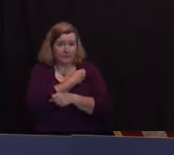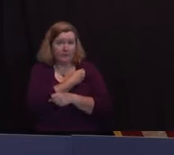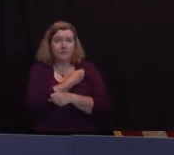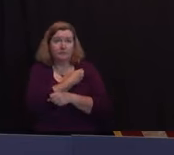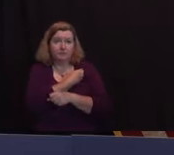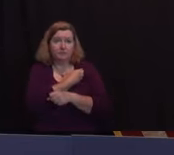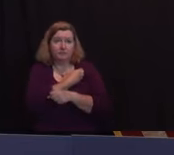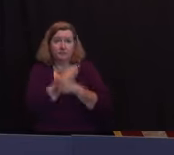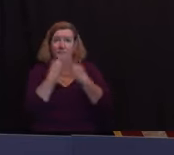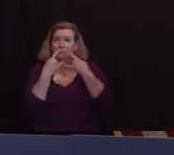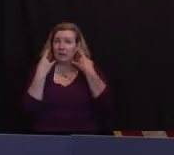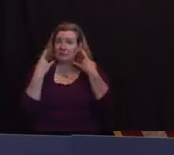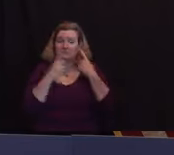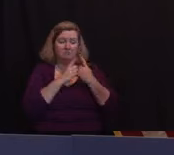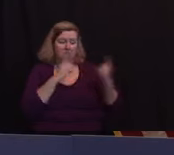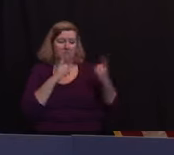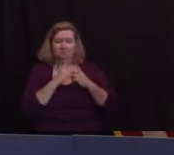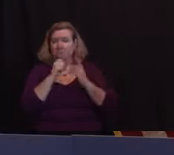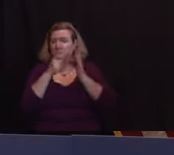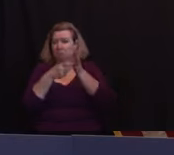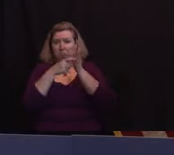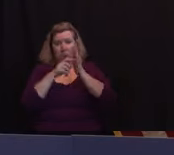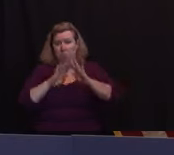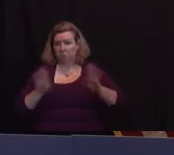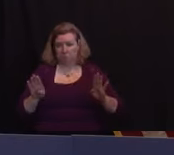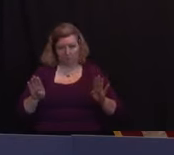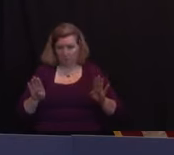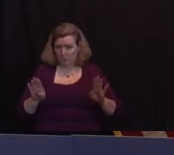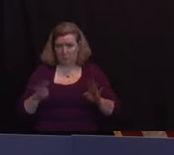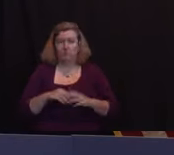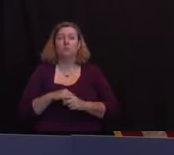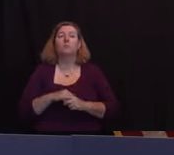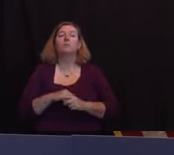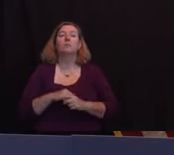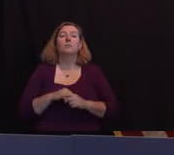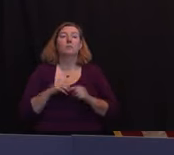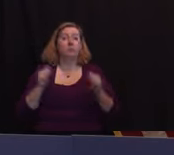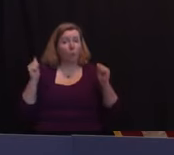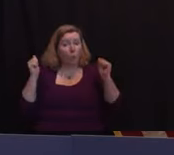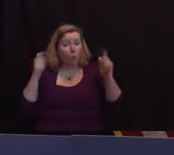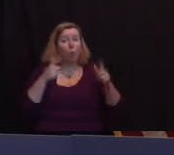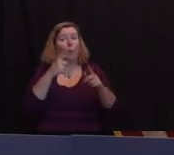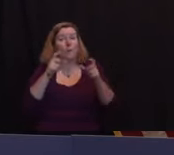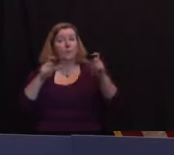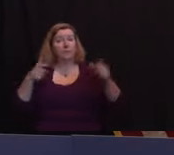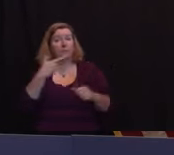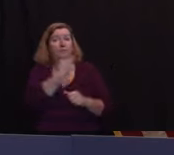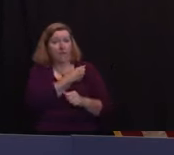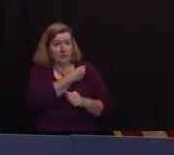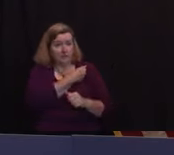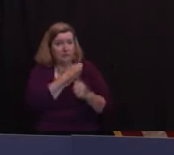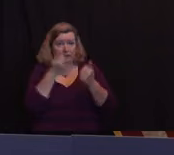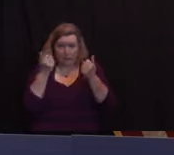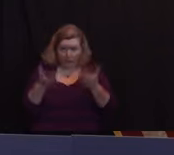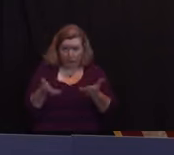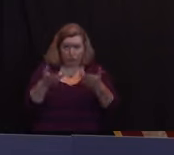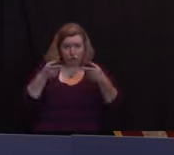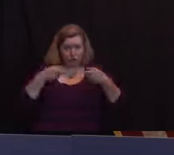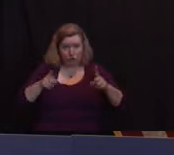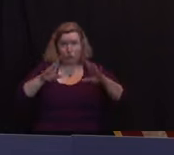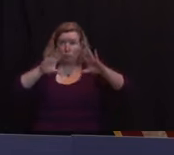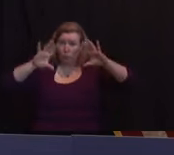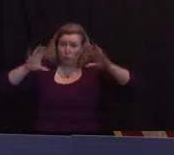be maintained. If all participants and staff present during the group activity are fully